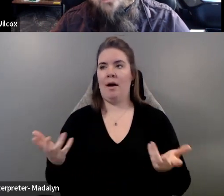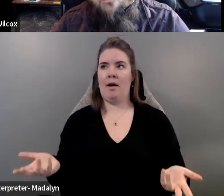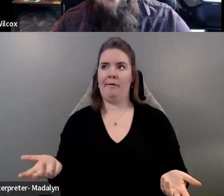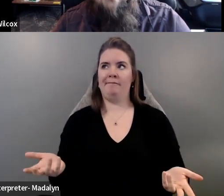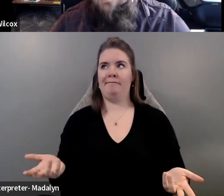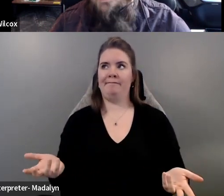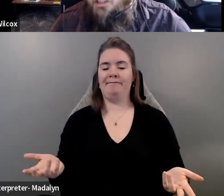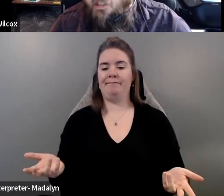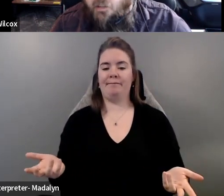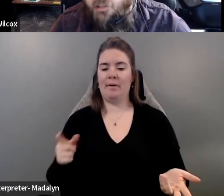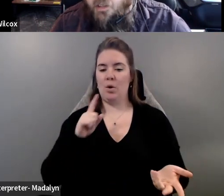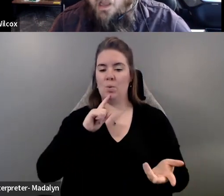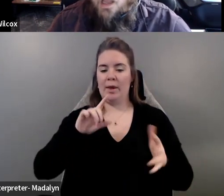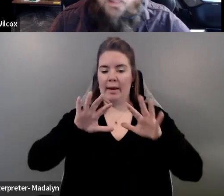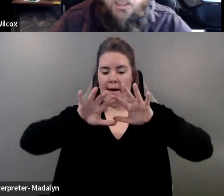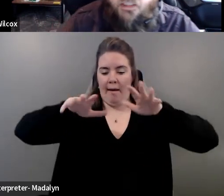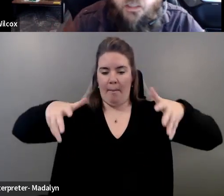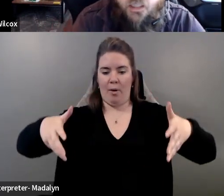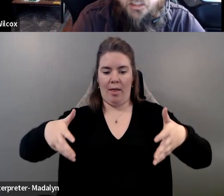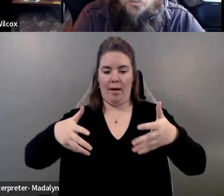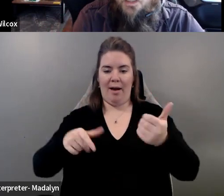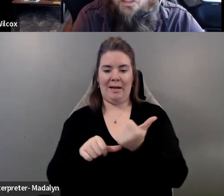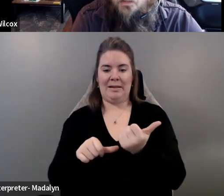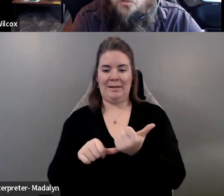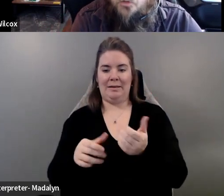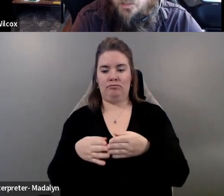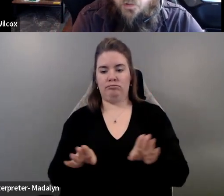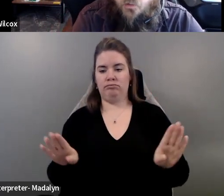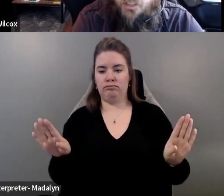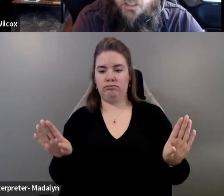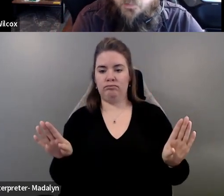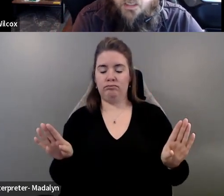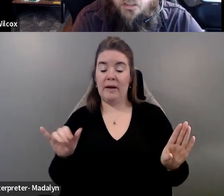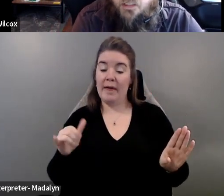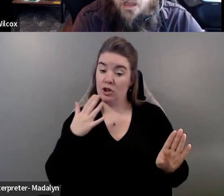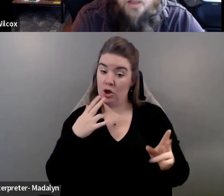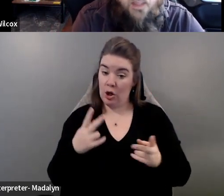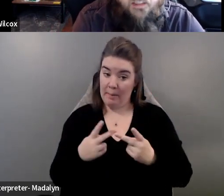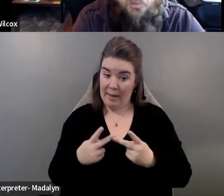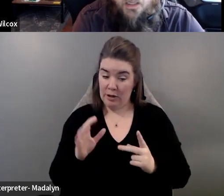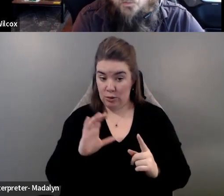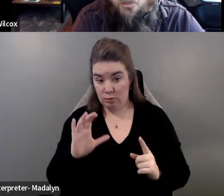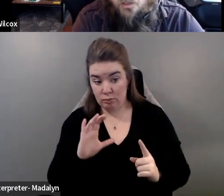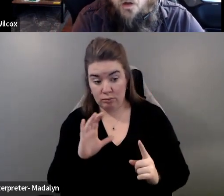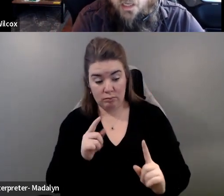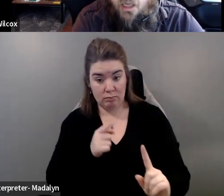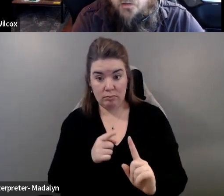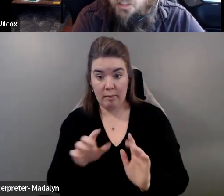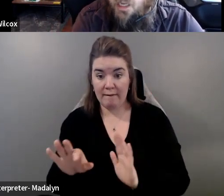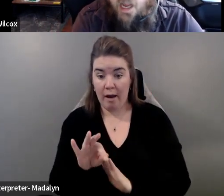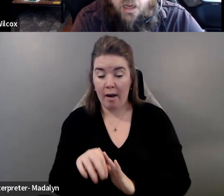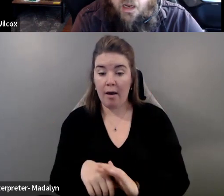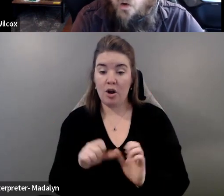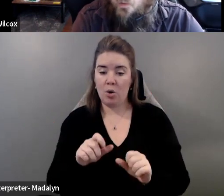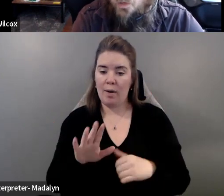an umbrella assistance. And that's a good place to look for some of those things, because that's a place where you can all get